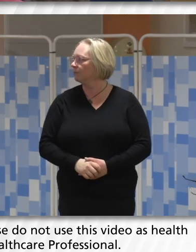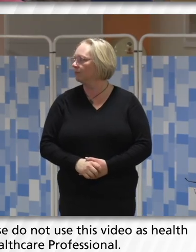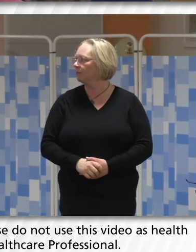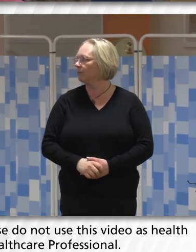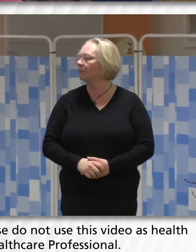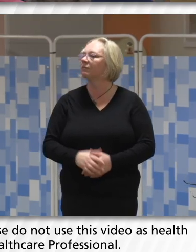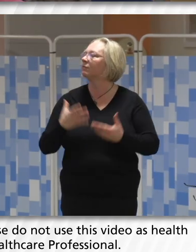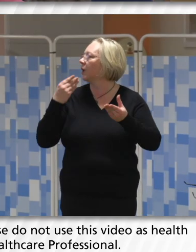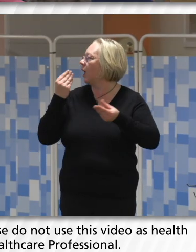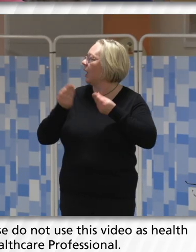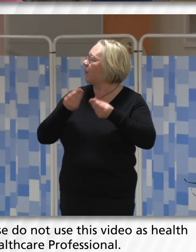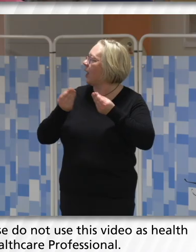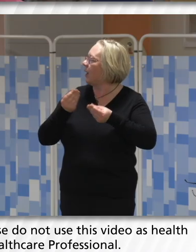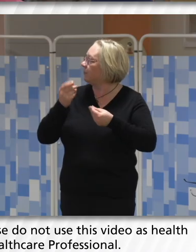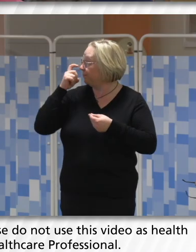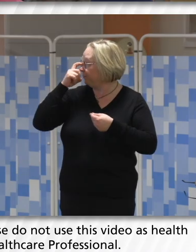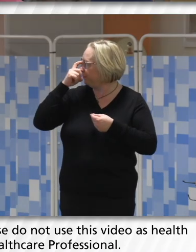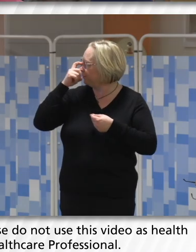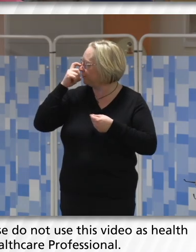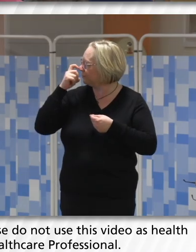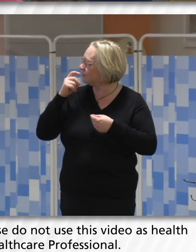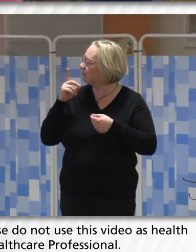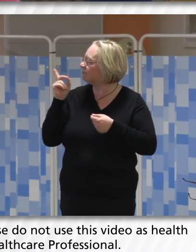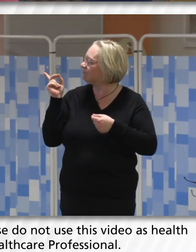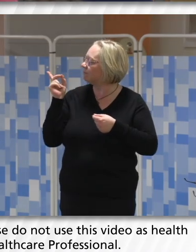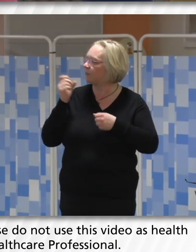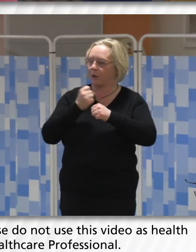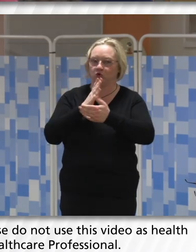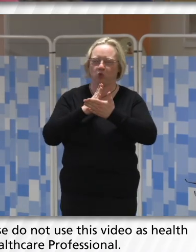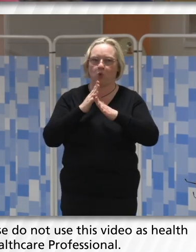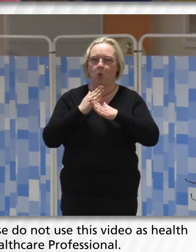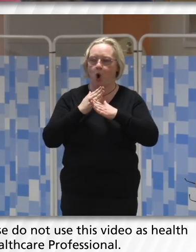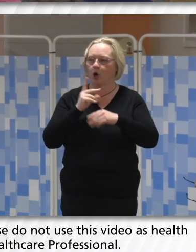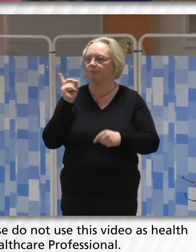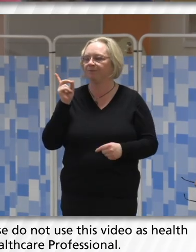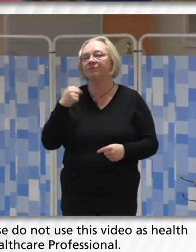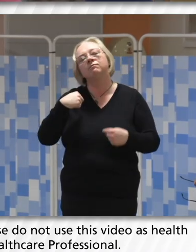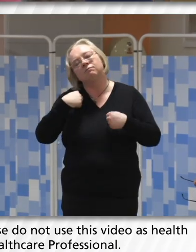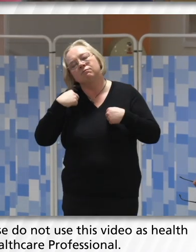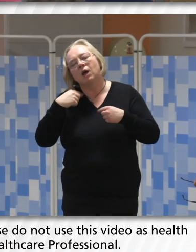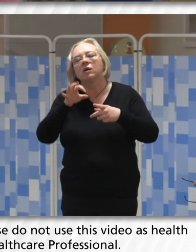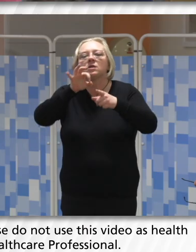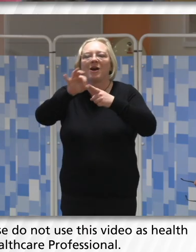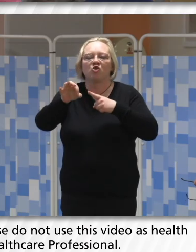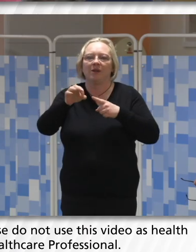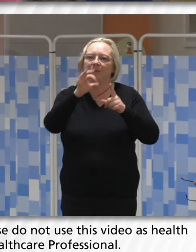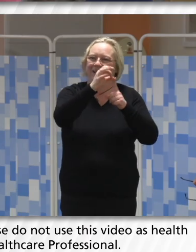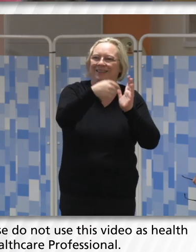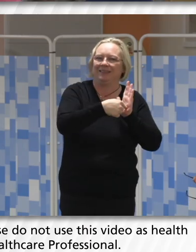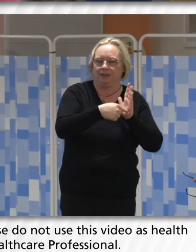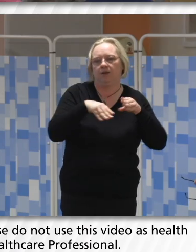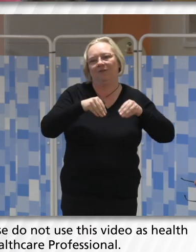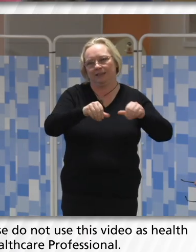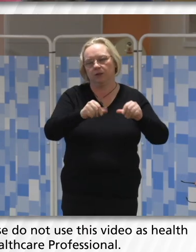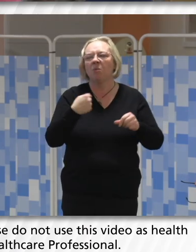best to explain at the beginning that, let me just check that works, is although I'm a specialist physiotherapist, I have just